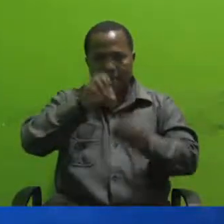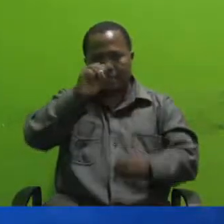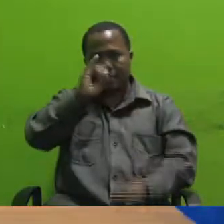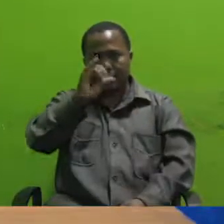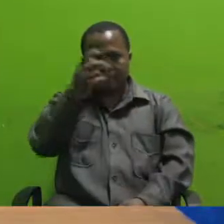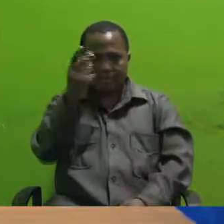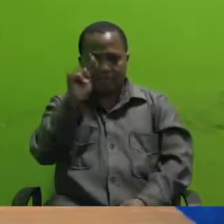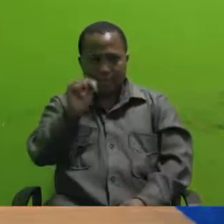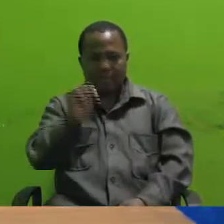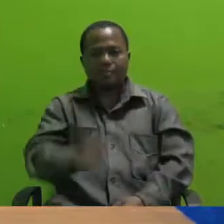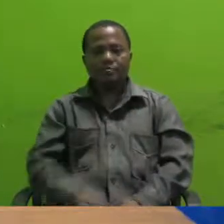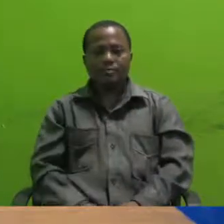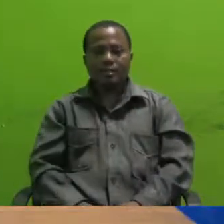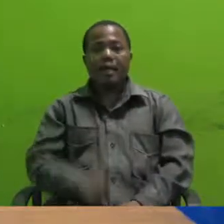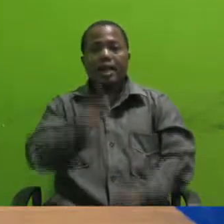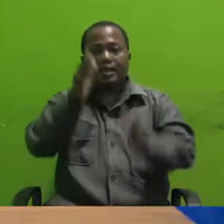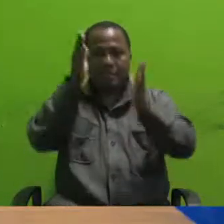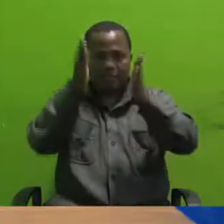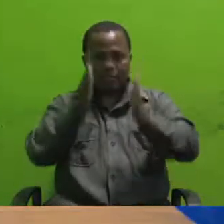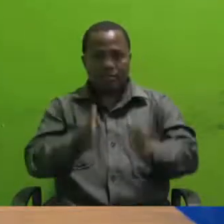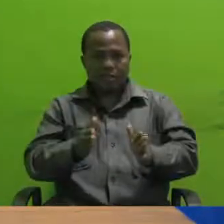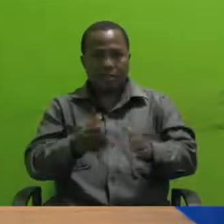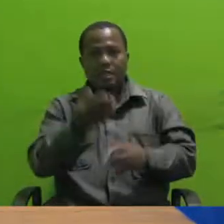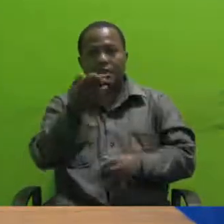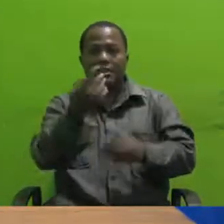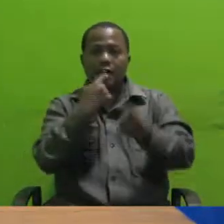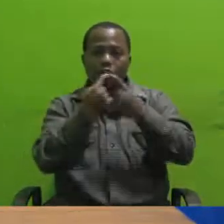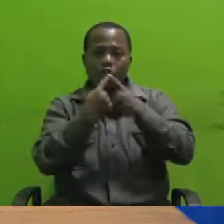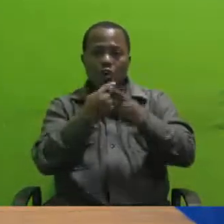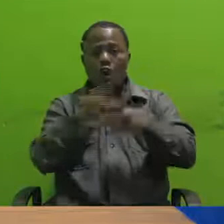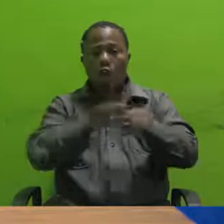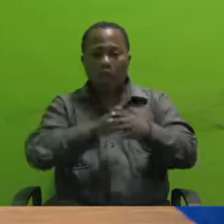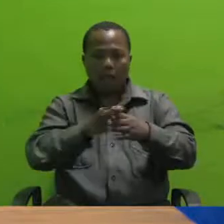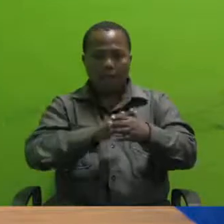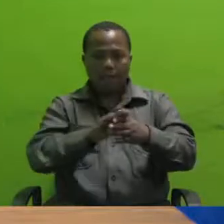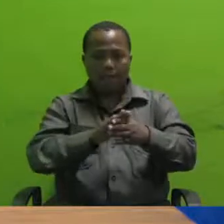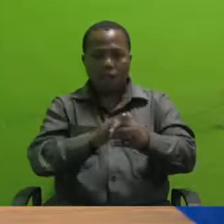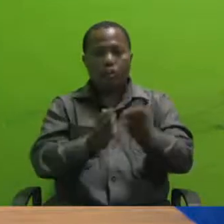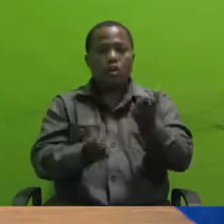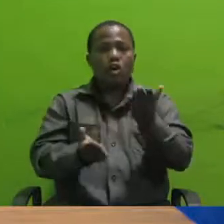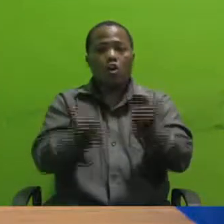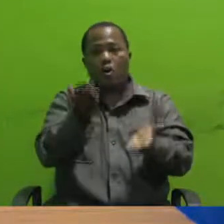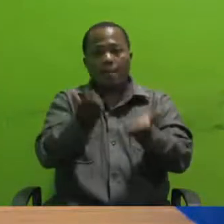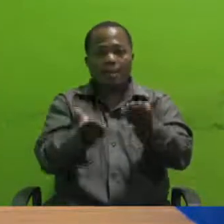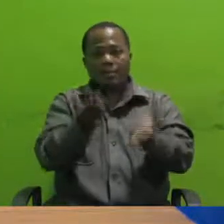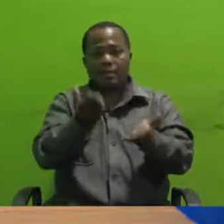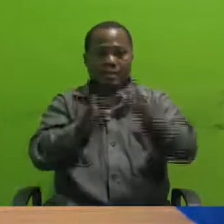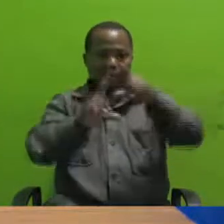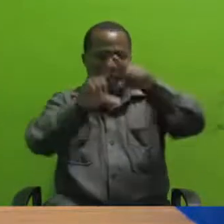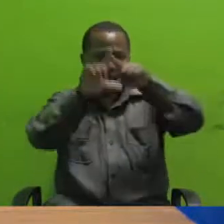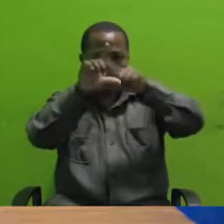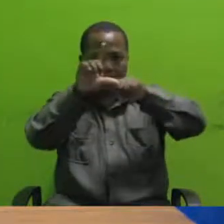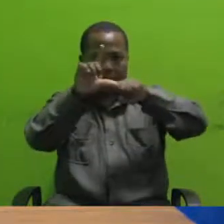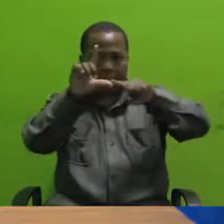and tangents. And especially when we talk about complementary